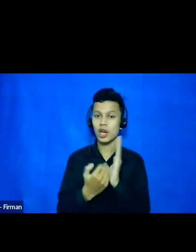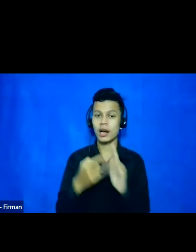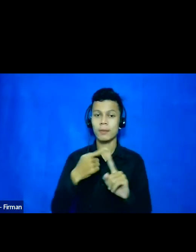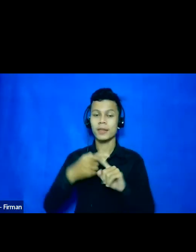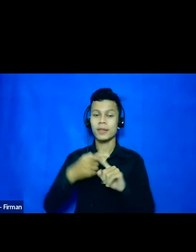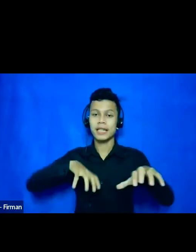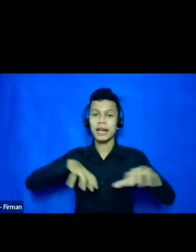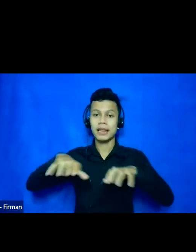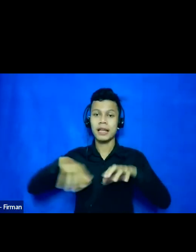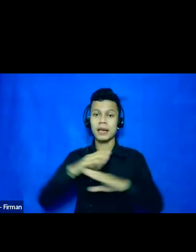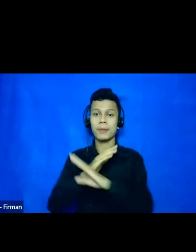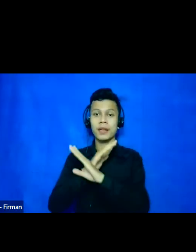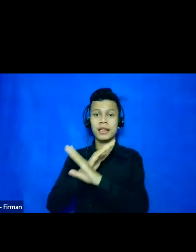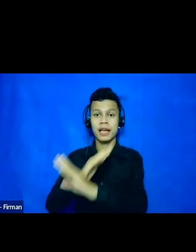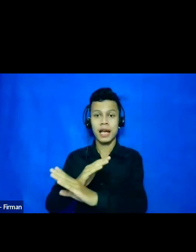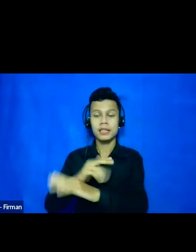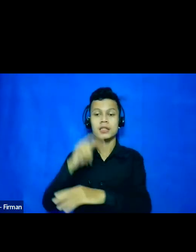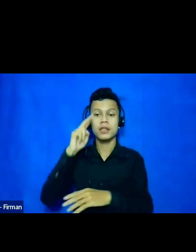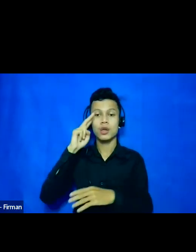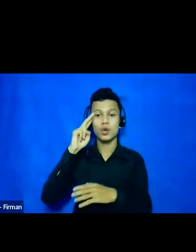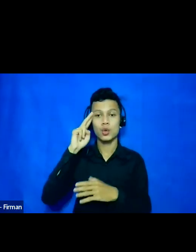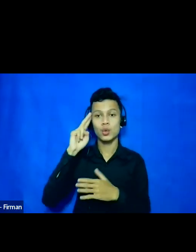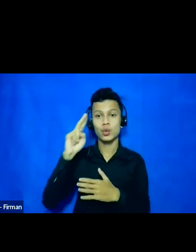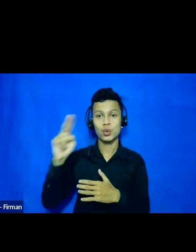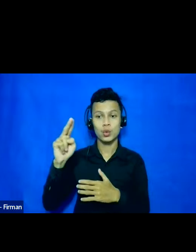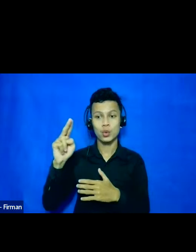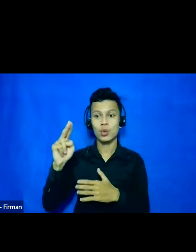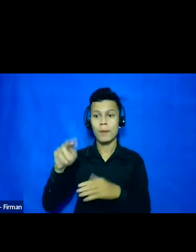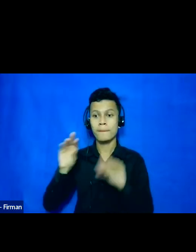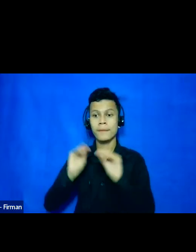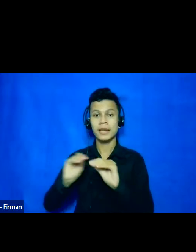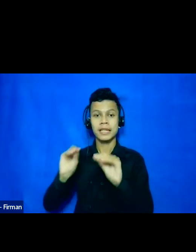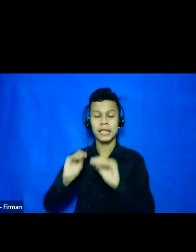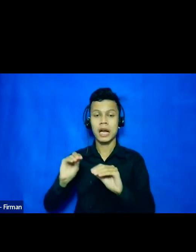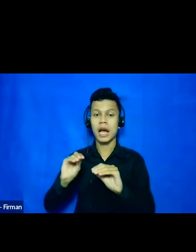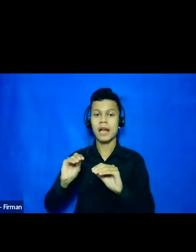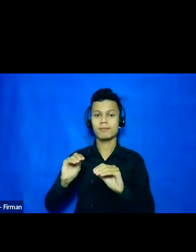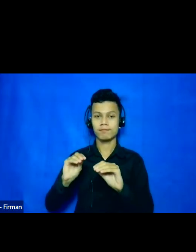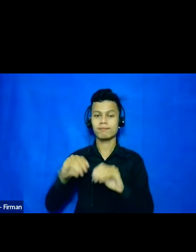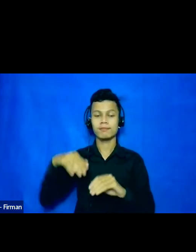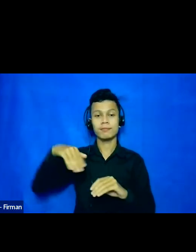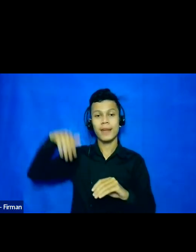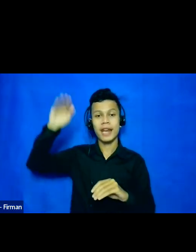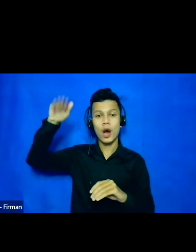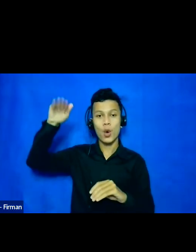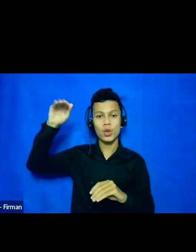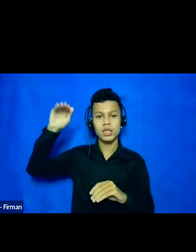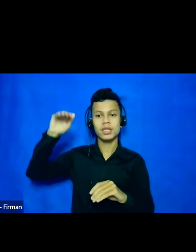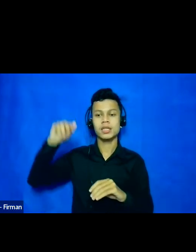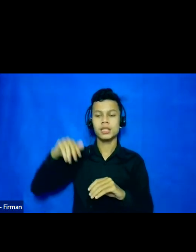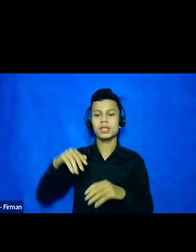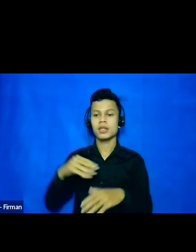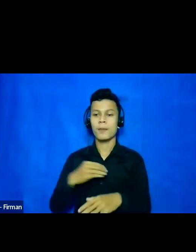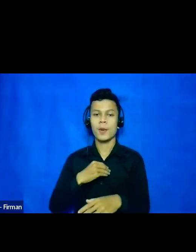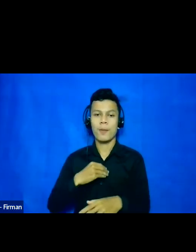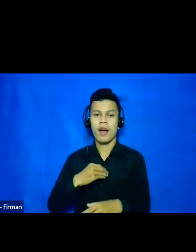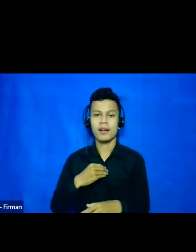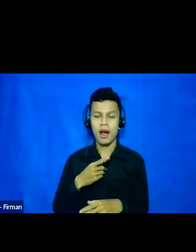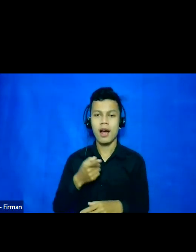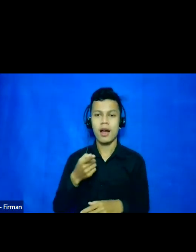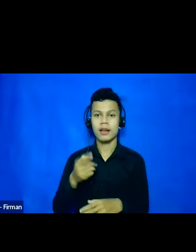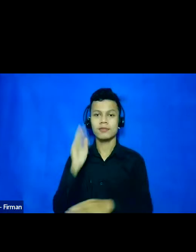meaningful pedagogies in school educations, who will be represented by Guru Murti